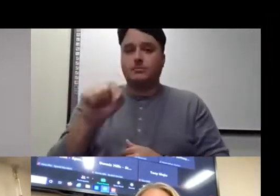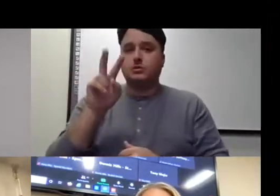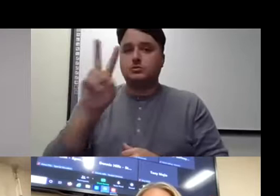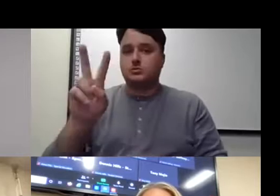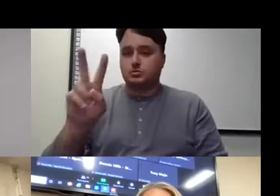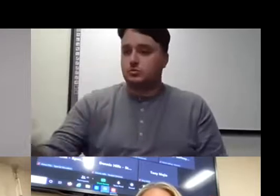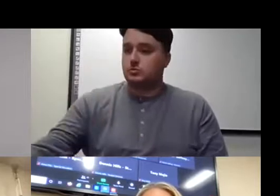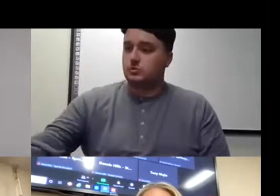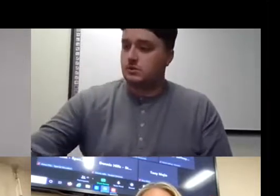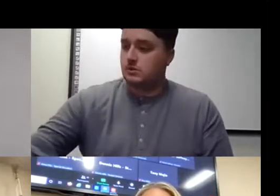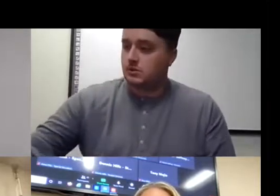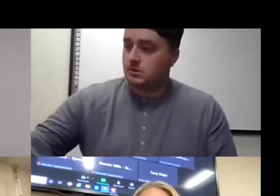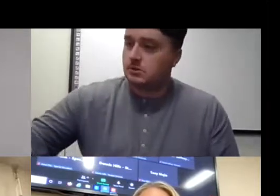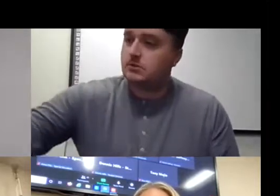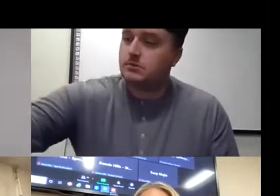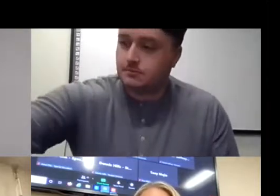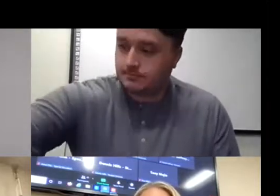10.2.